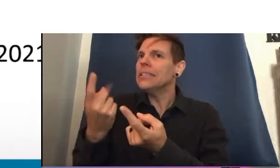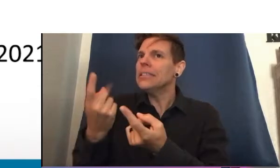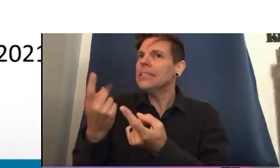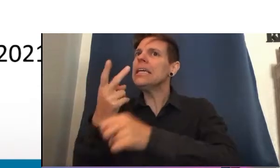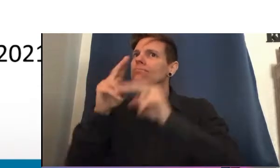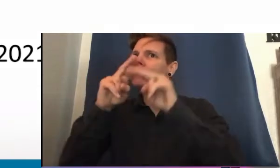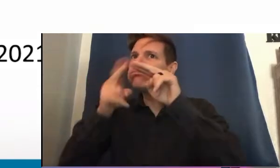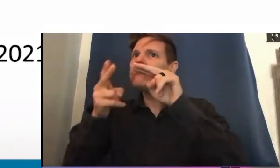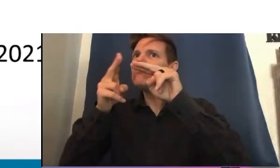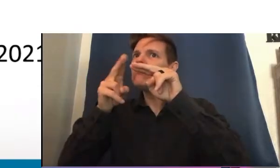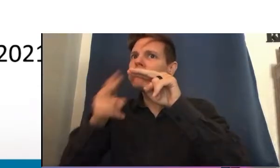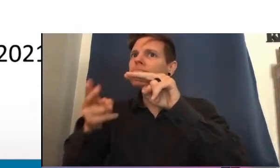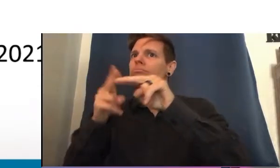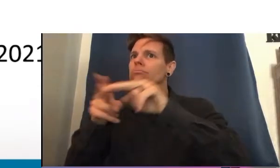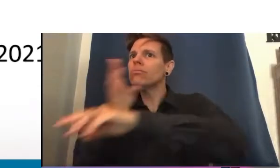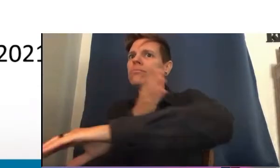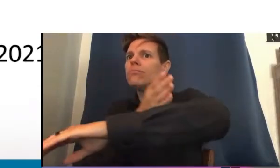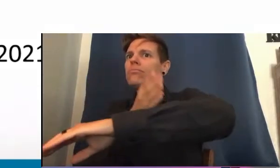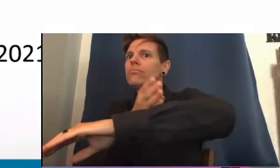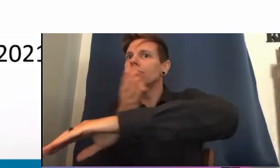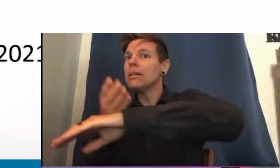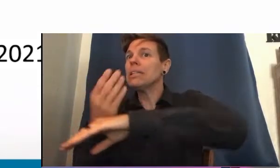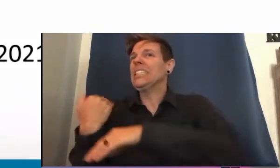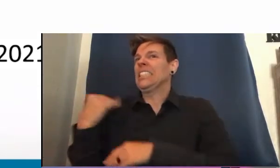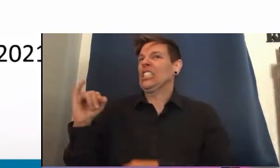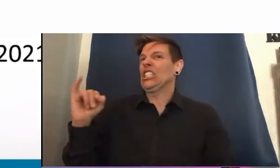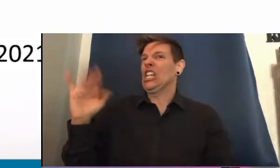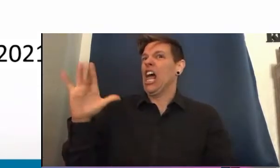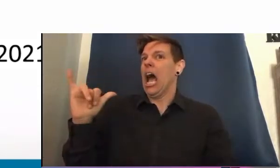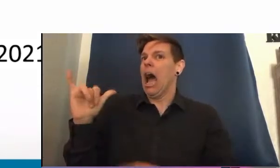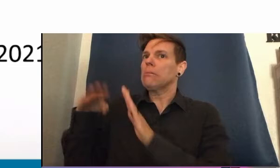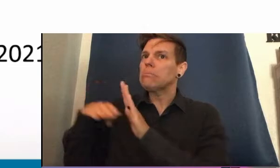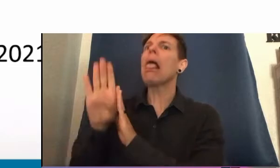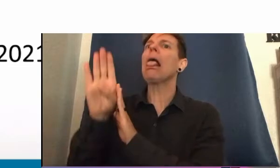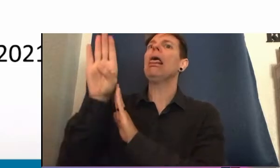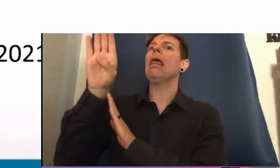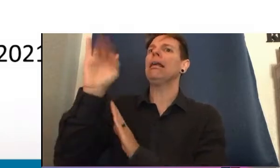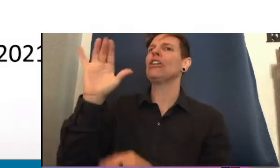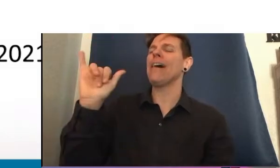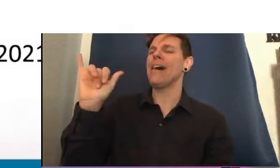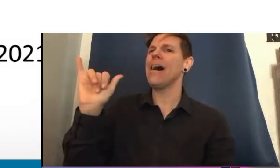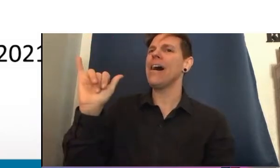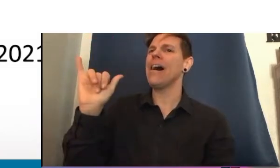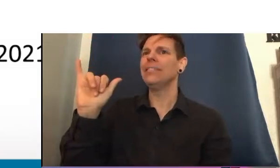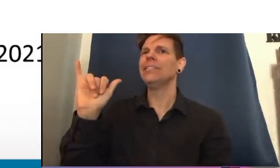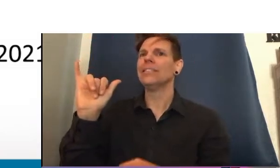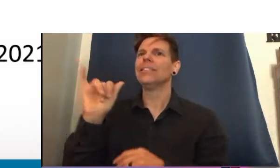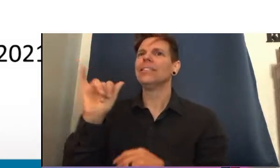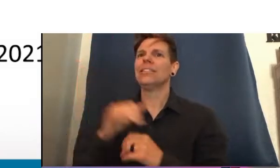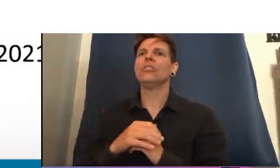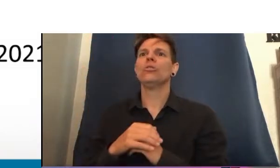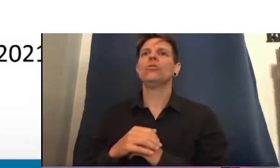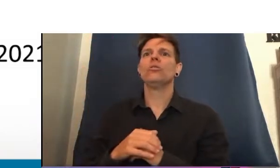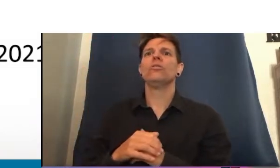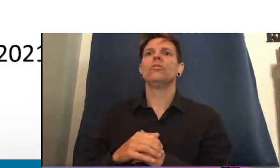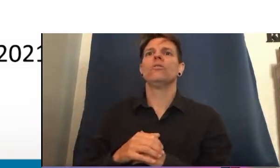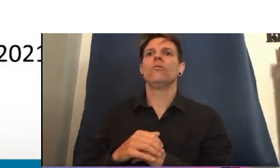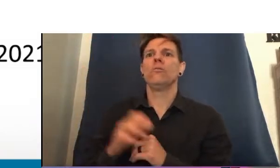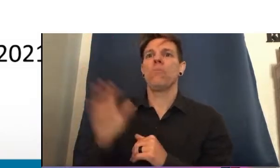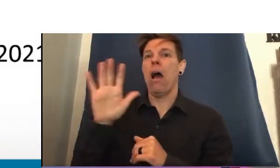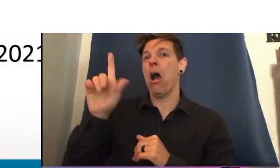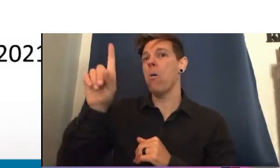increased. Particularly in El Paso County, we went from 723, we had a 7-day average of 96 cases,